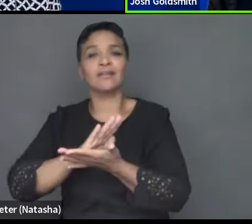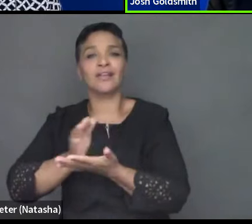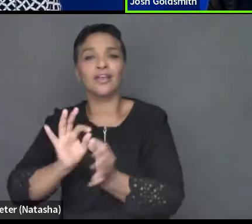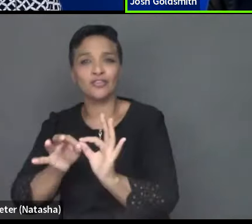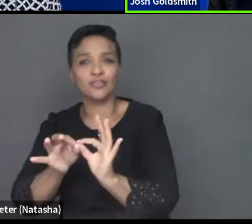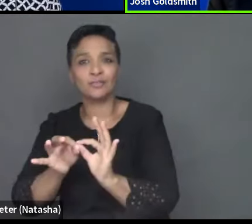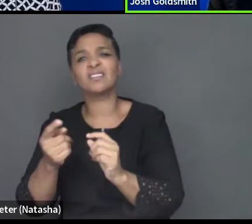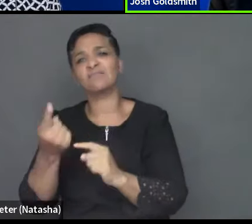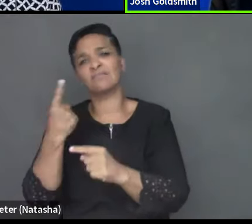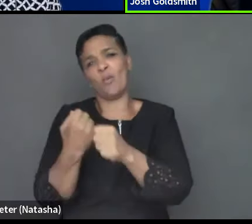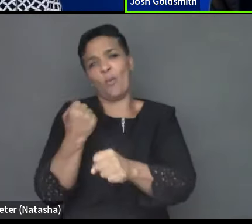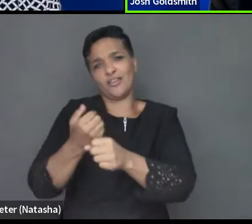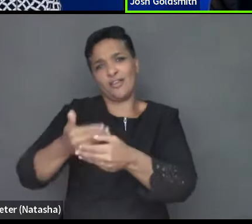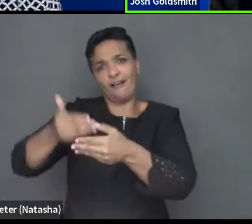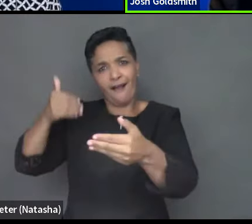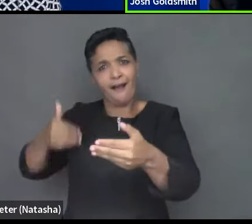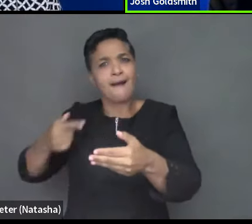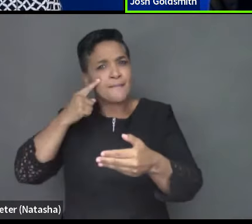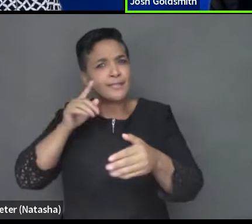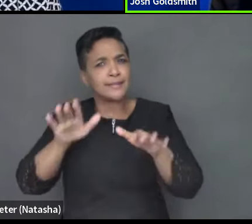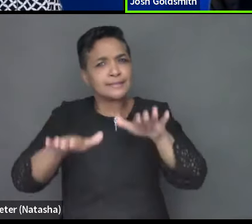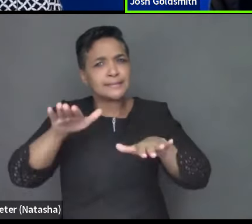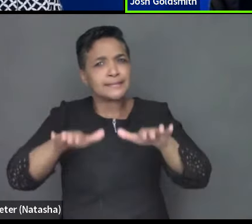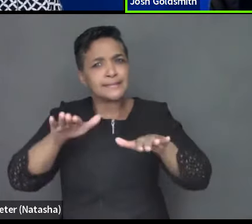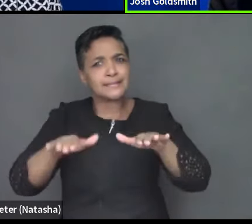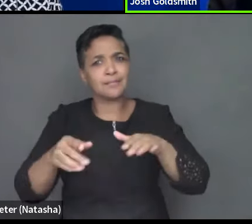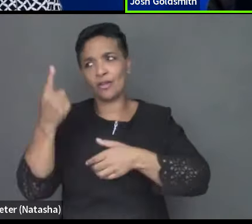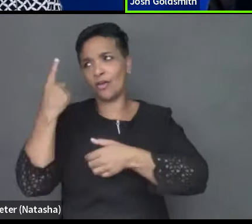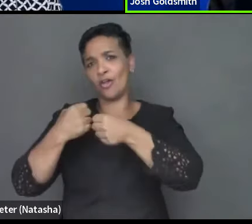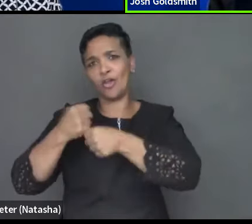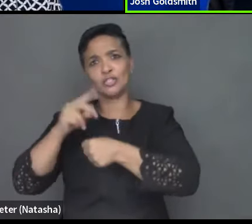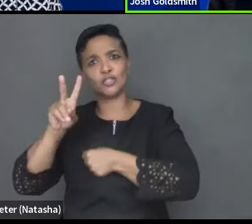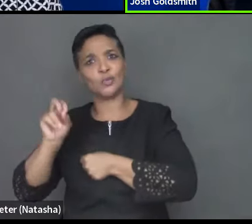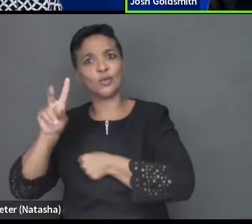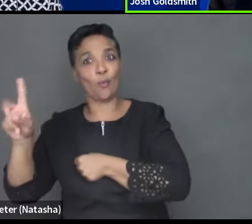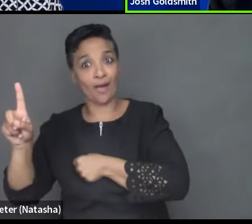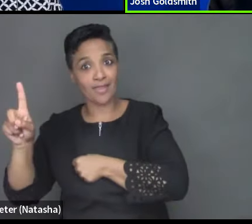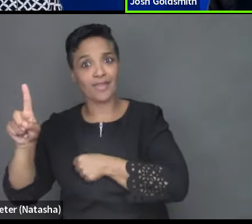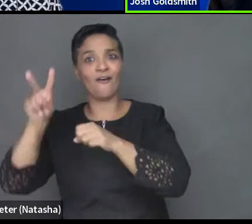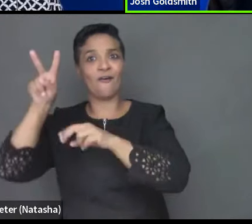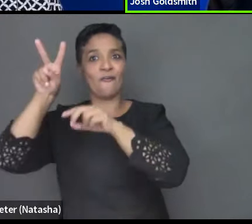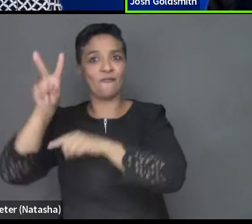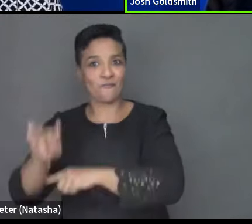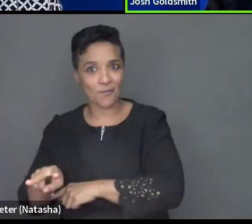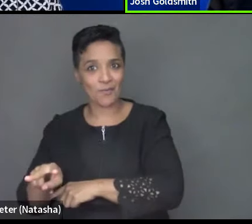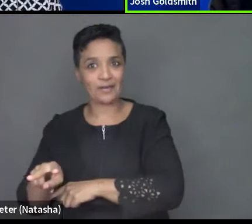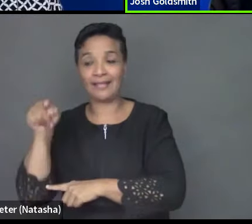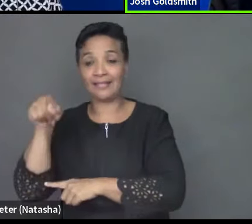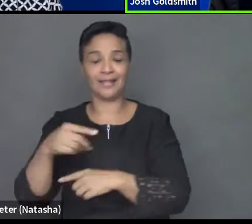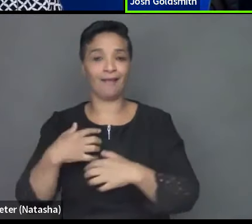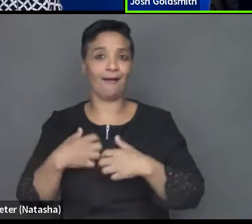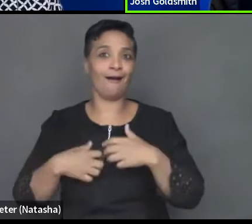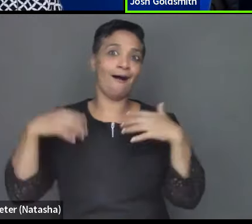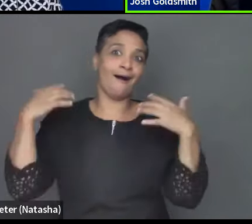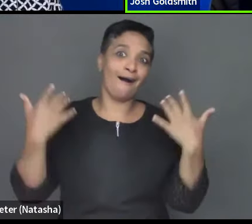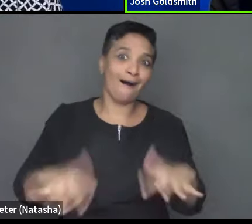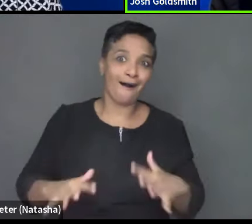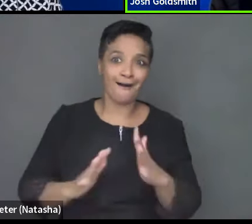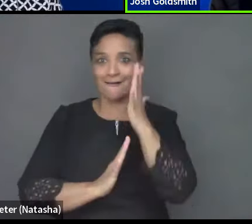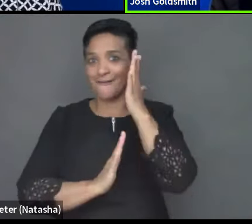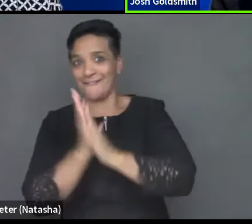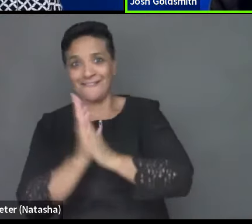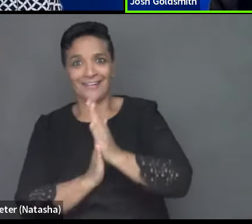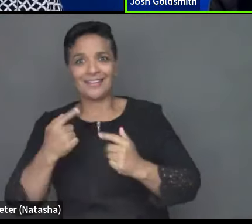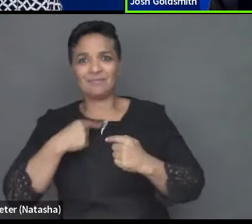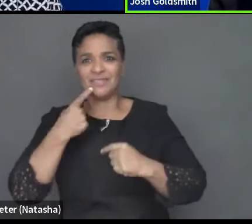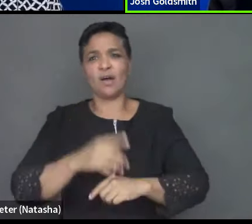exact same dates in February last year. And that was so much fun that I just said, we have to do